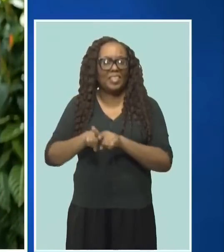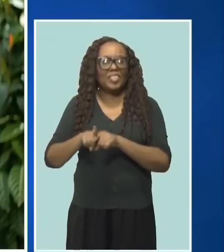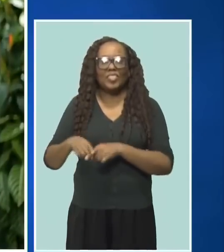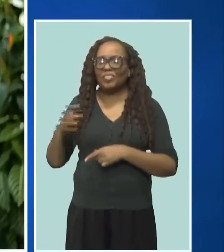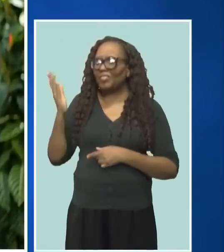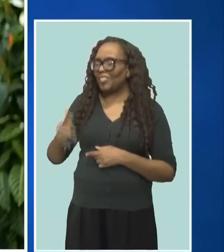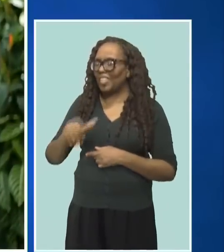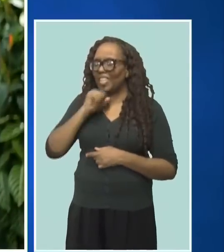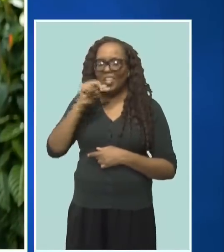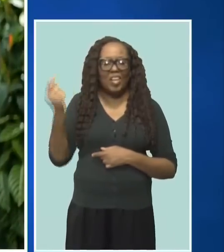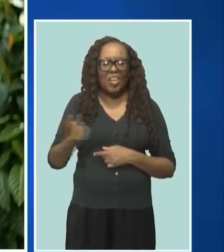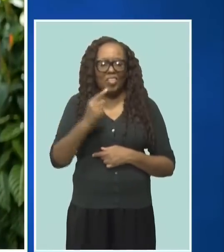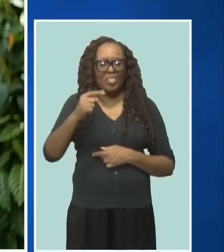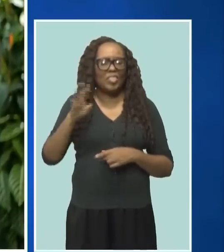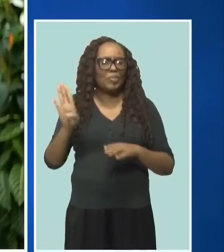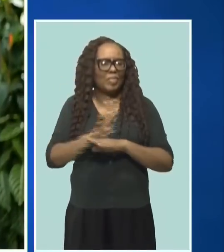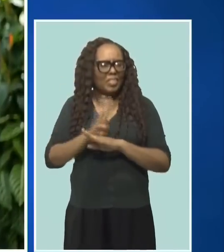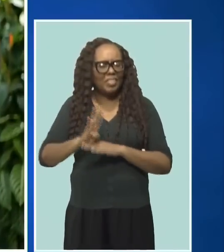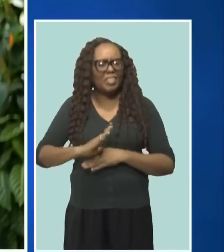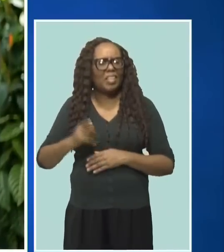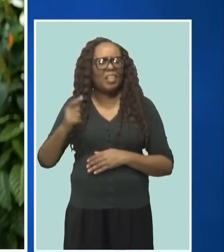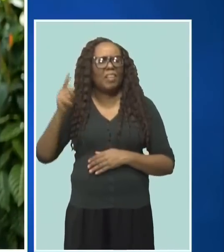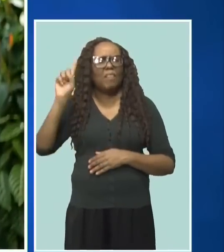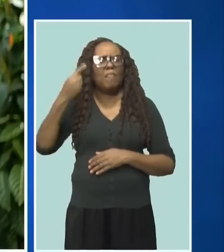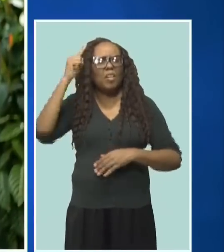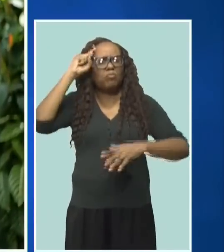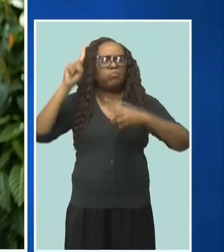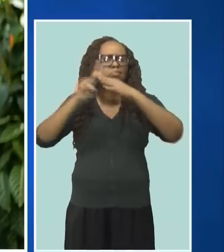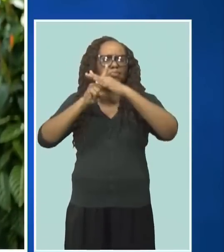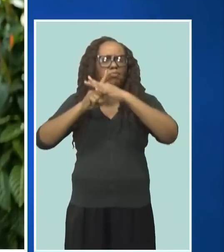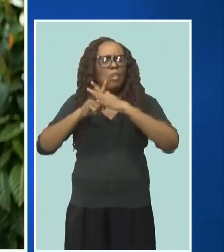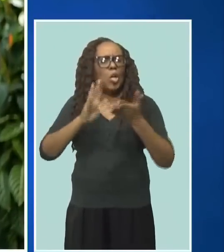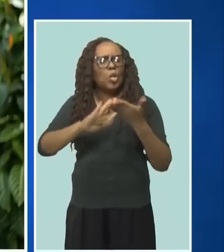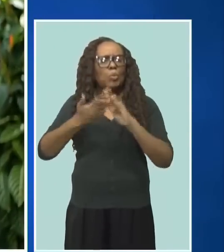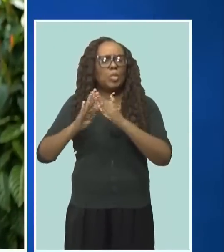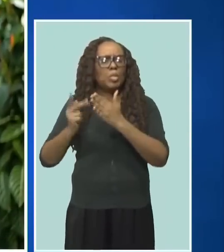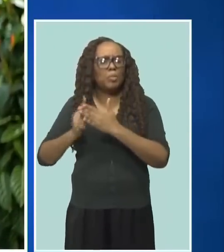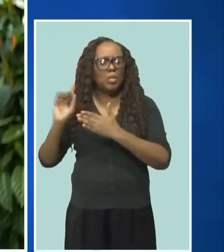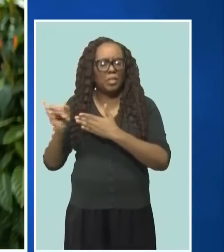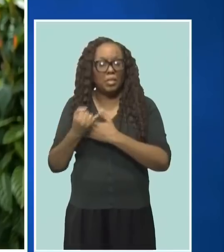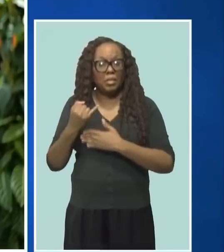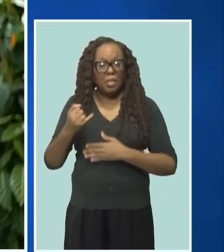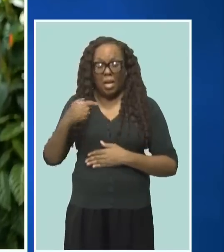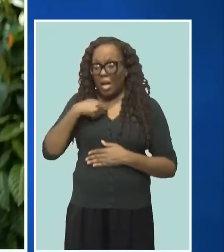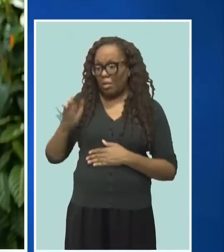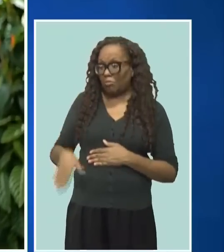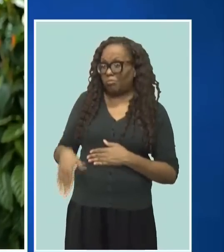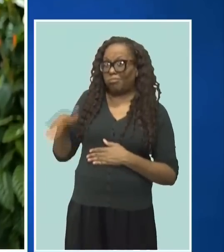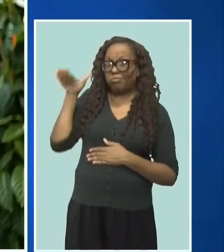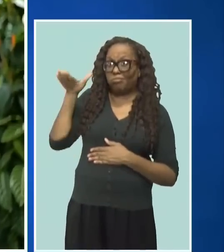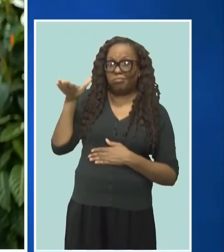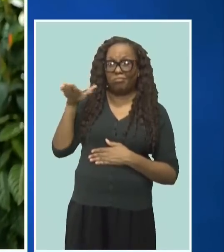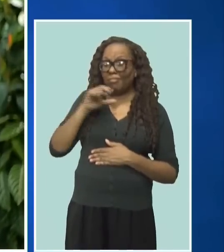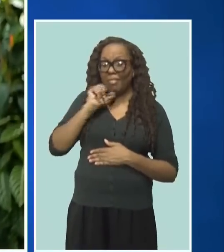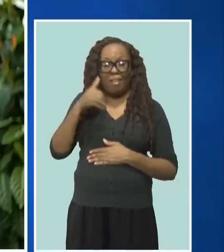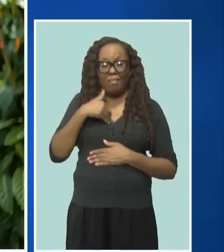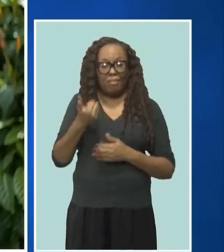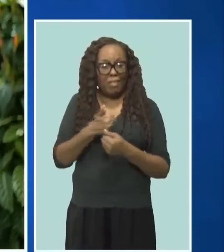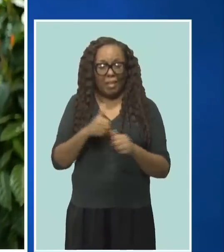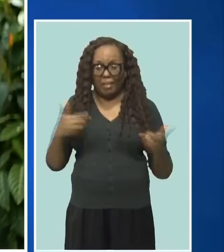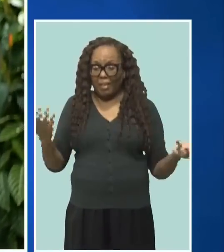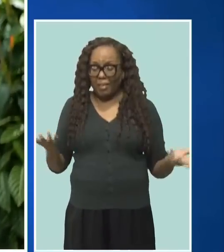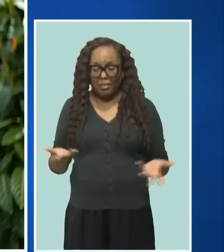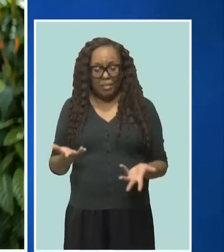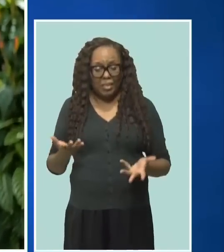always a business. It started as a community project. Growing up in Archer, we had no resources allocated to us, such as